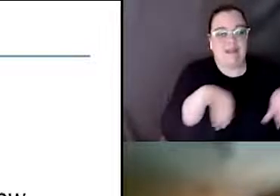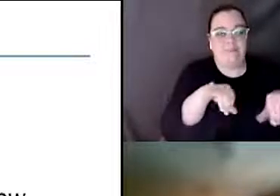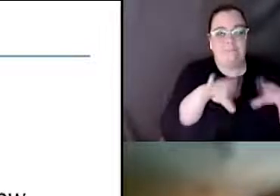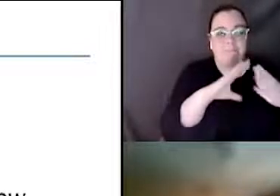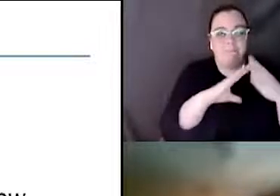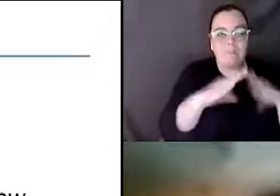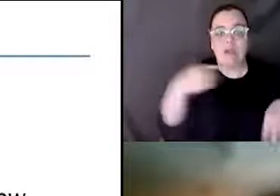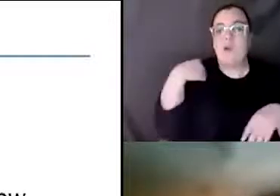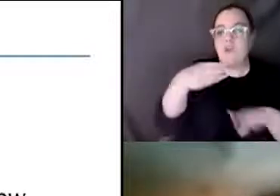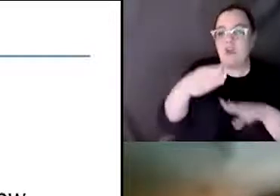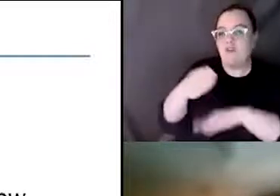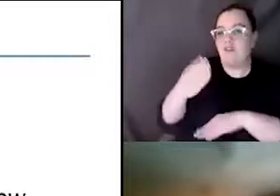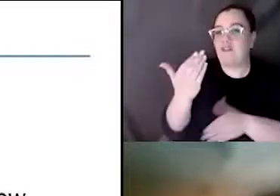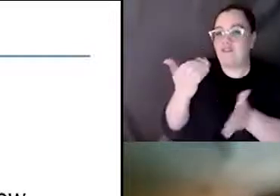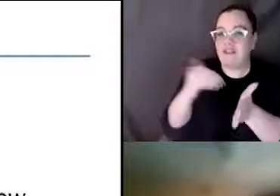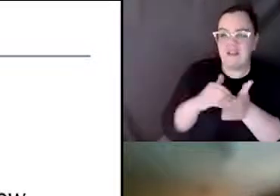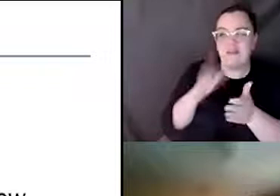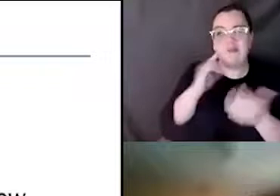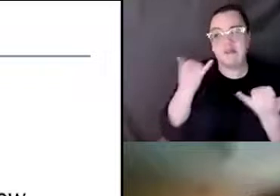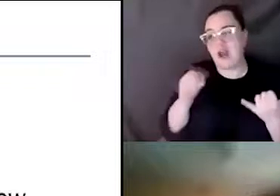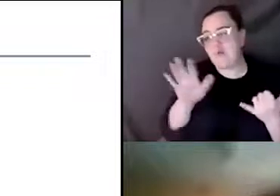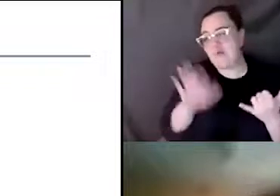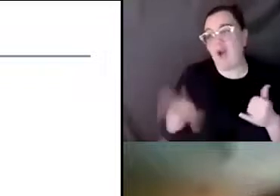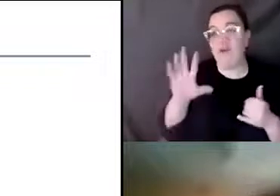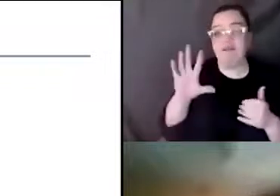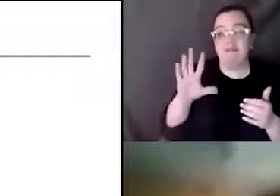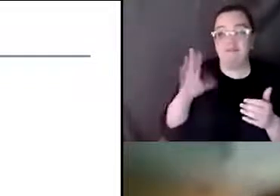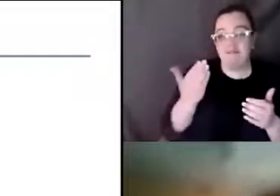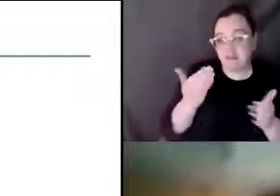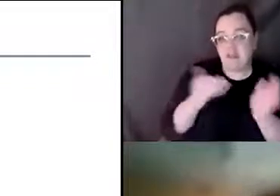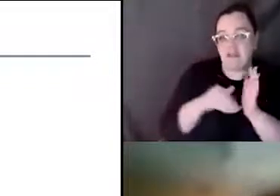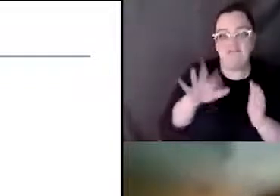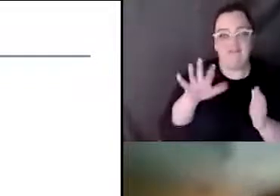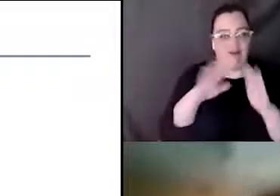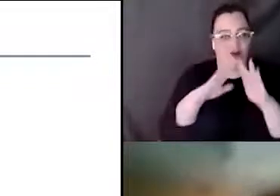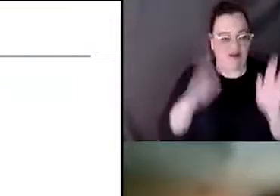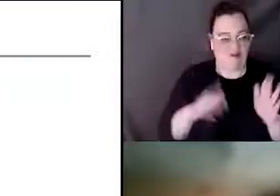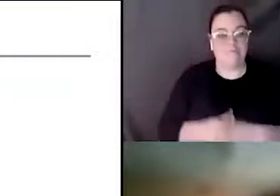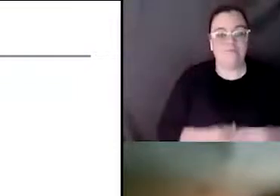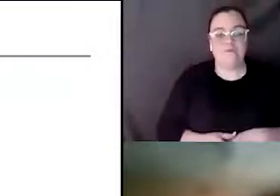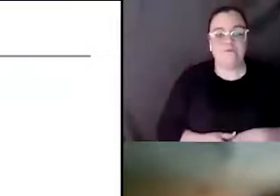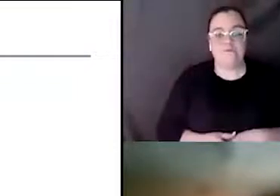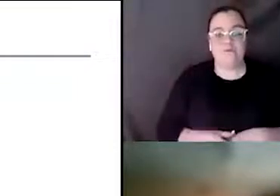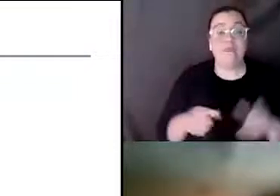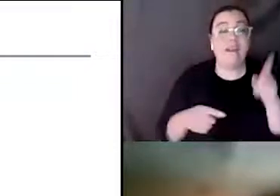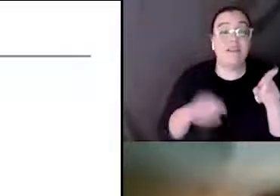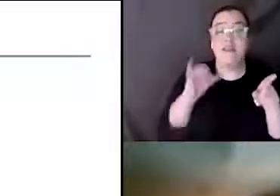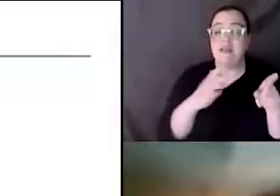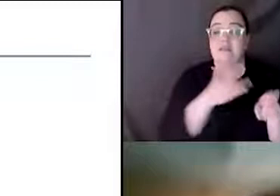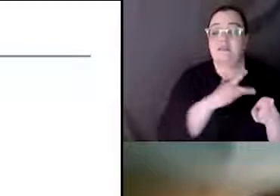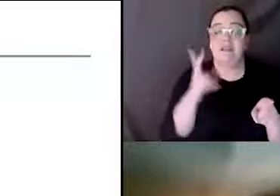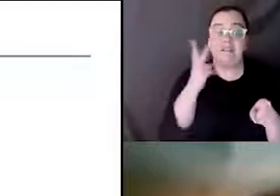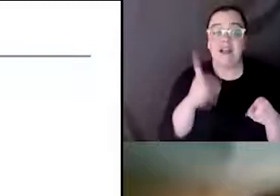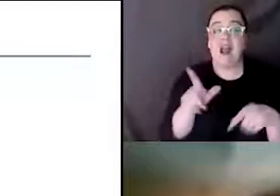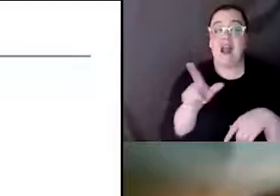15,000 retrofits. Right now, we're about 15,500. Next slide, please. So this is typically what you see. On the left is the